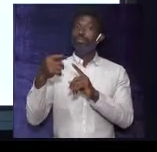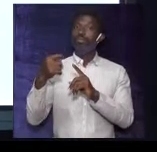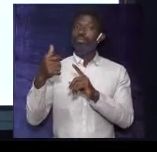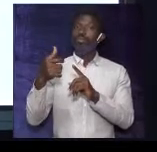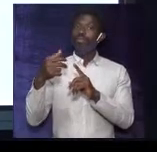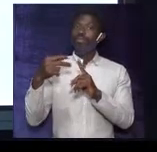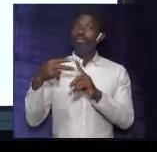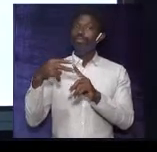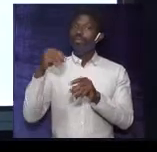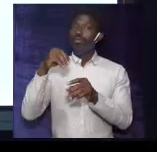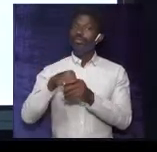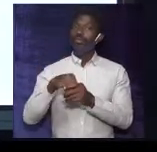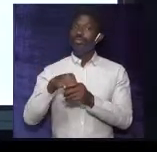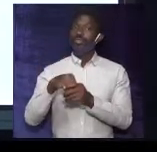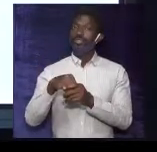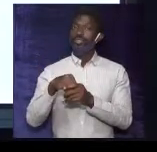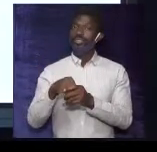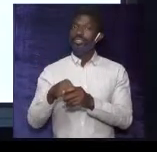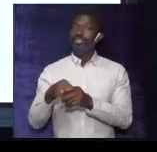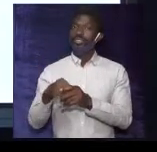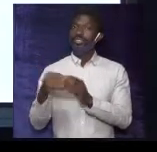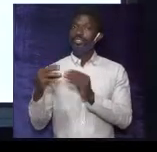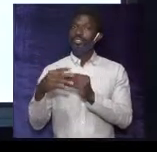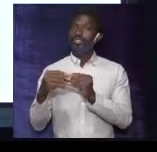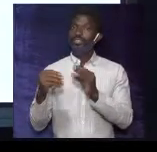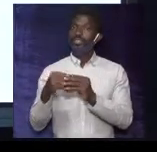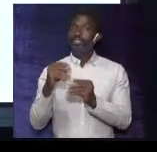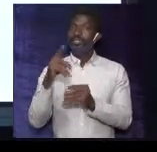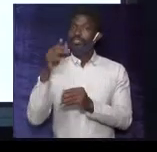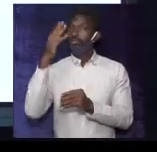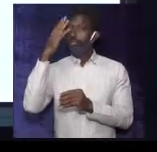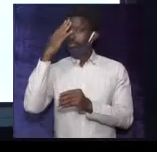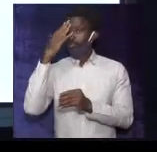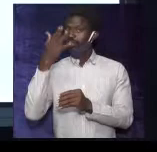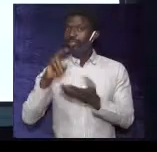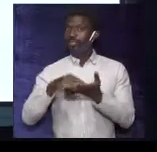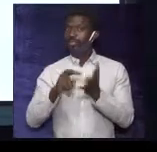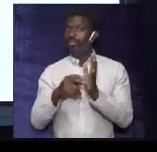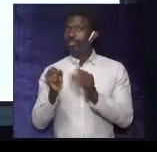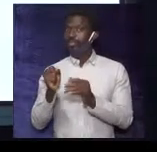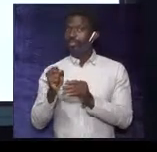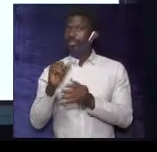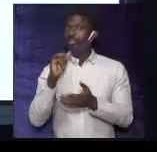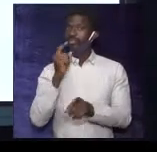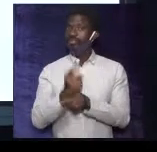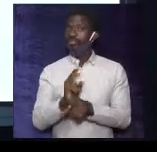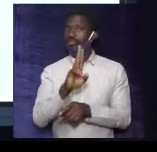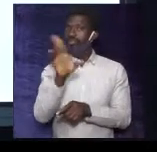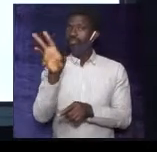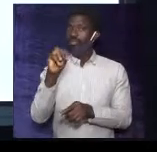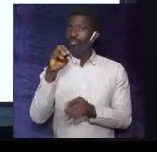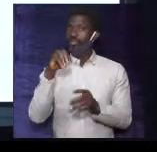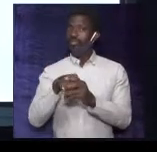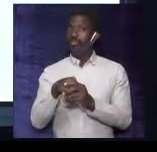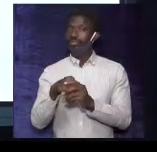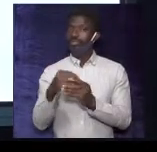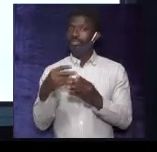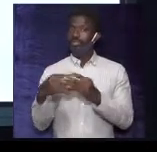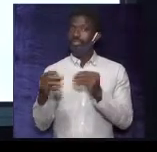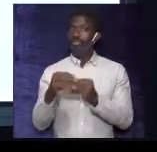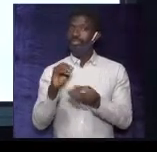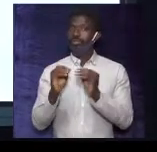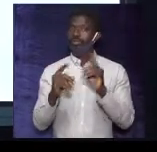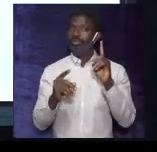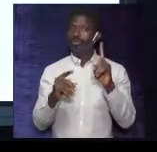sentences. Use them in sentences. You already know their meanings. Just use them in sentences.